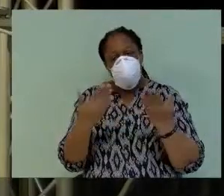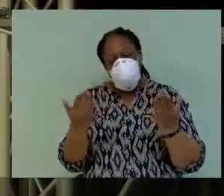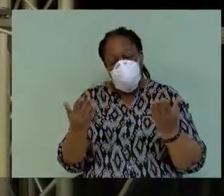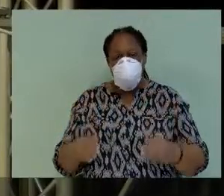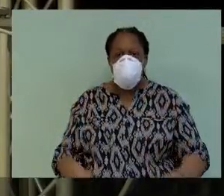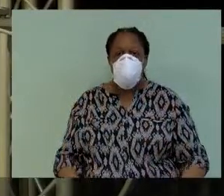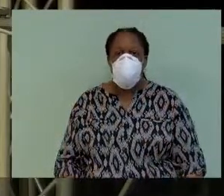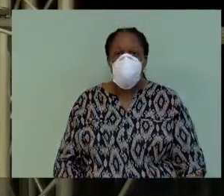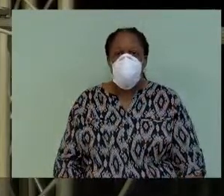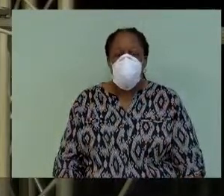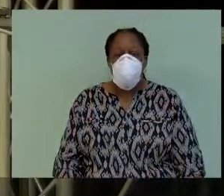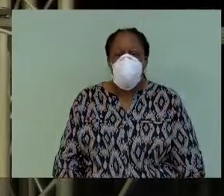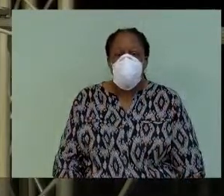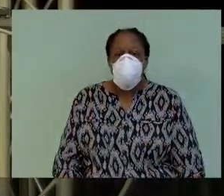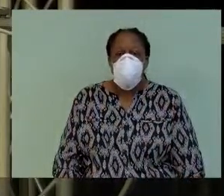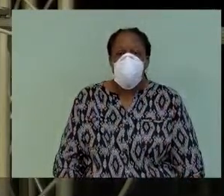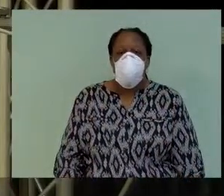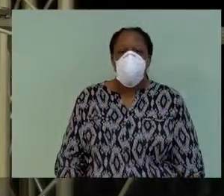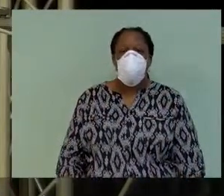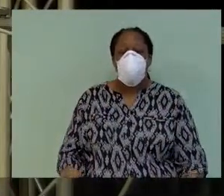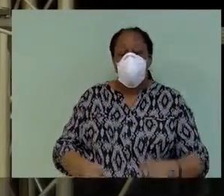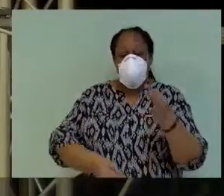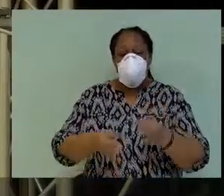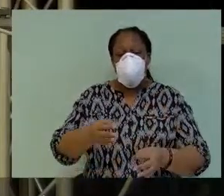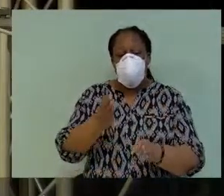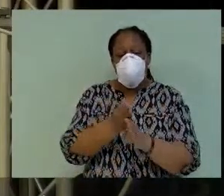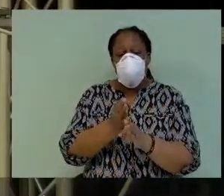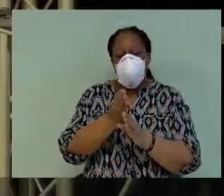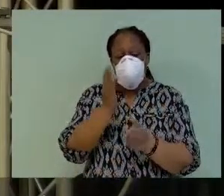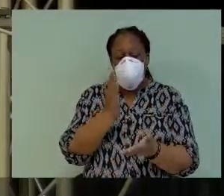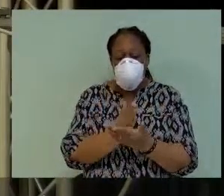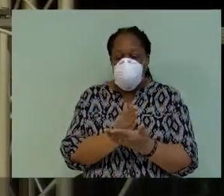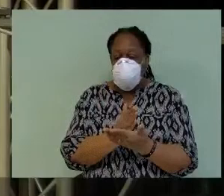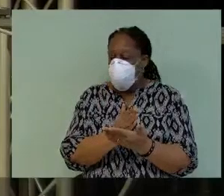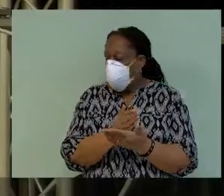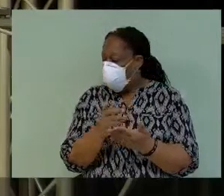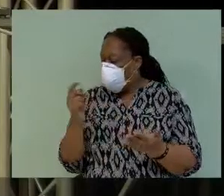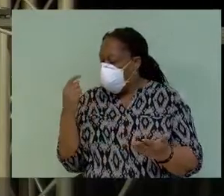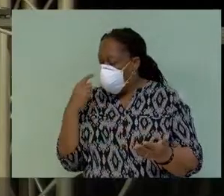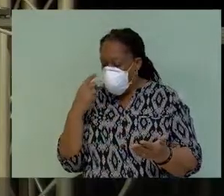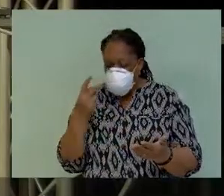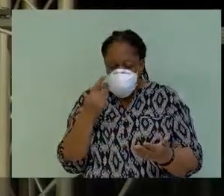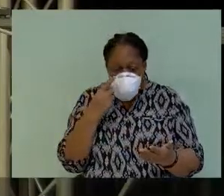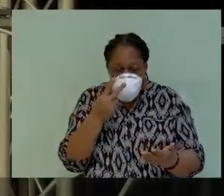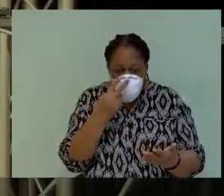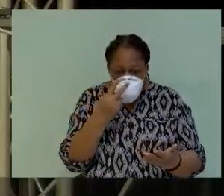the driver stops to pick you up, that you refuse to enter the bus,